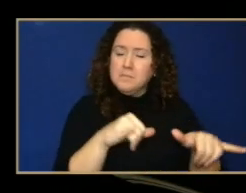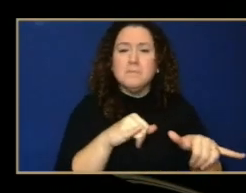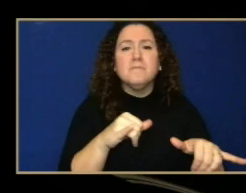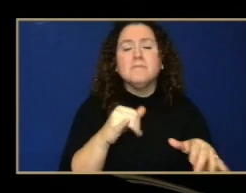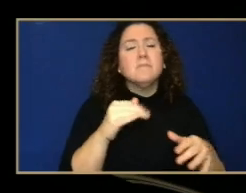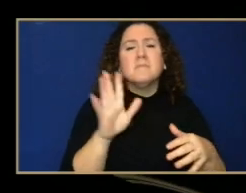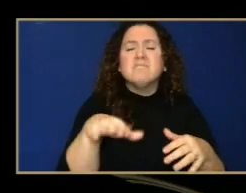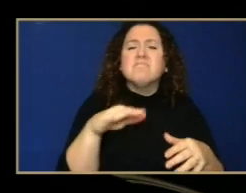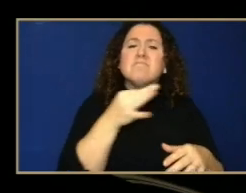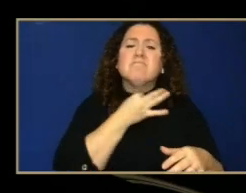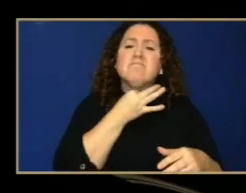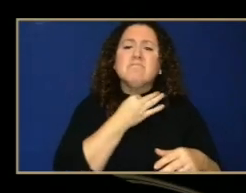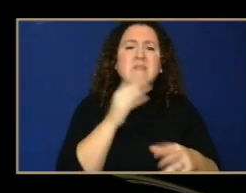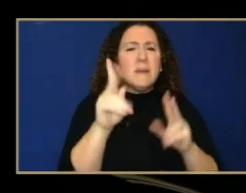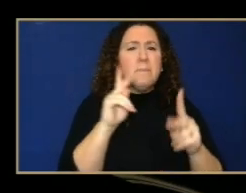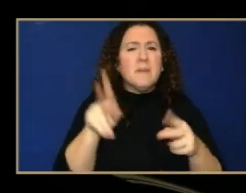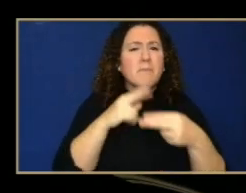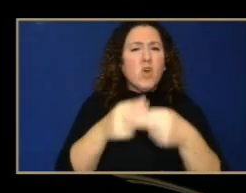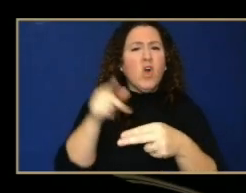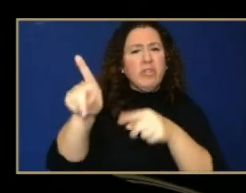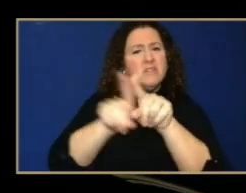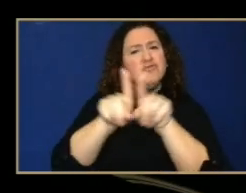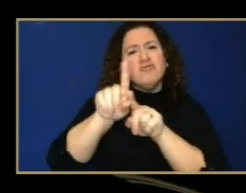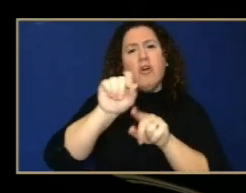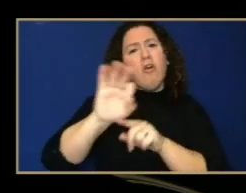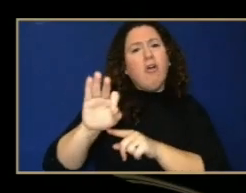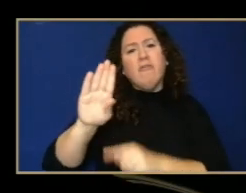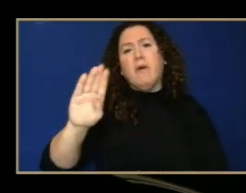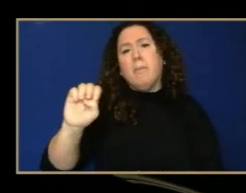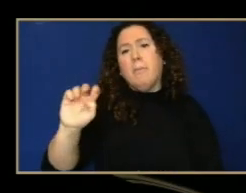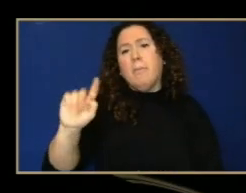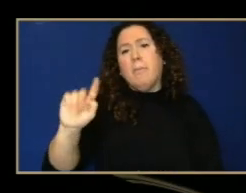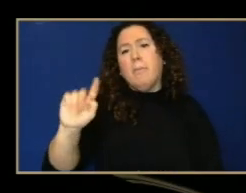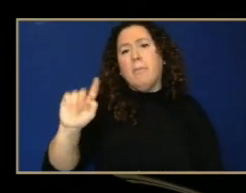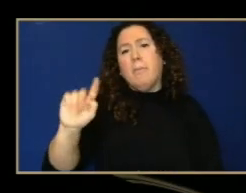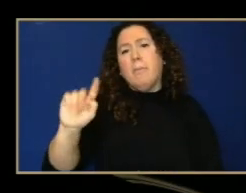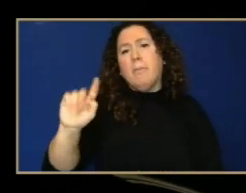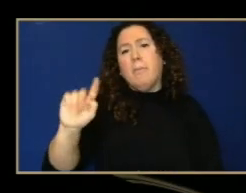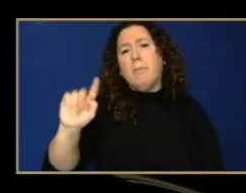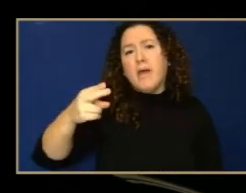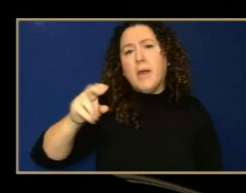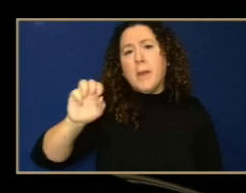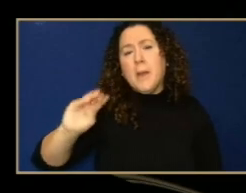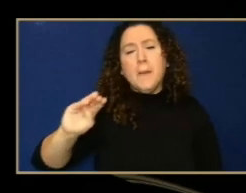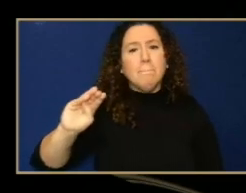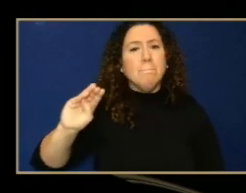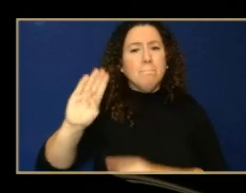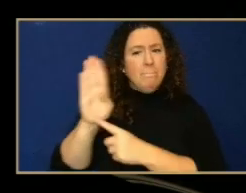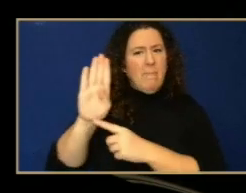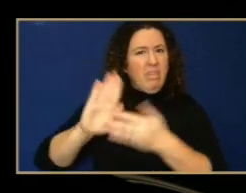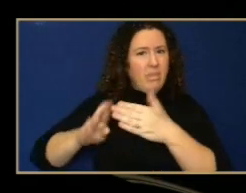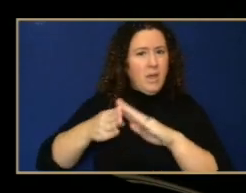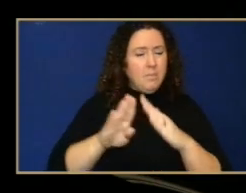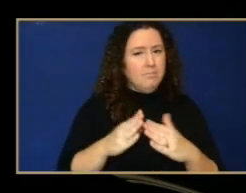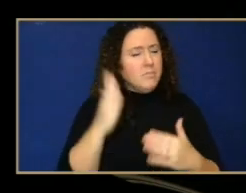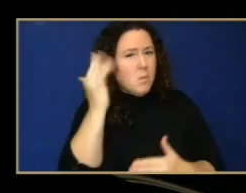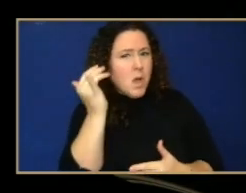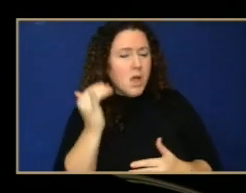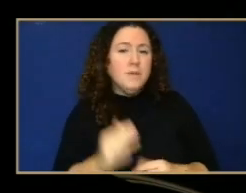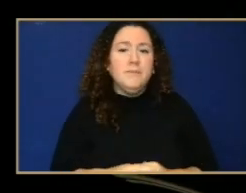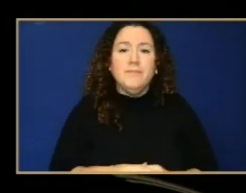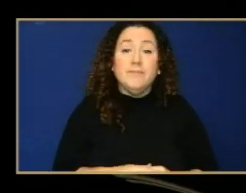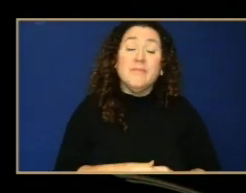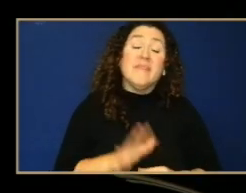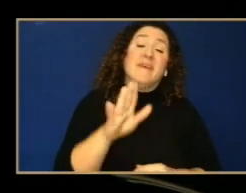So this so-called, people have been enchanted by the stars and by the sky above us for thousands and thousands of years. People have